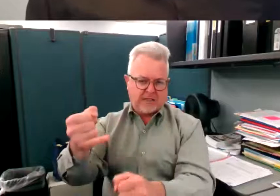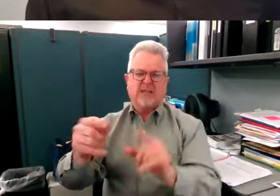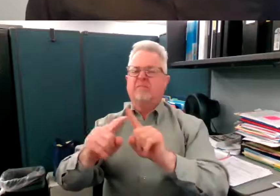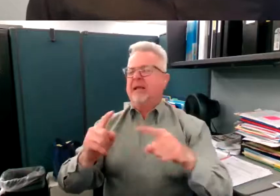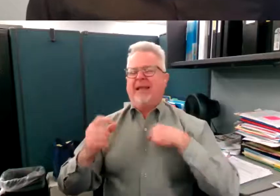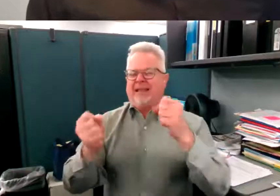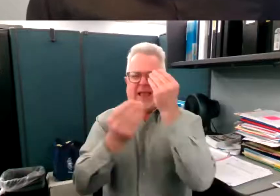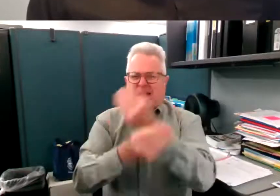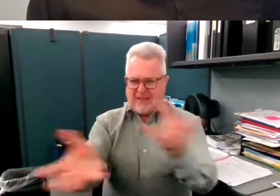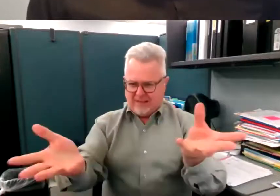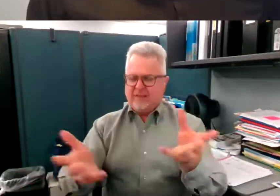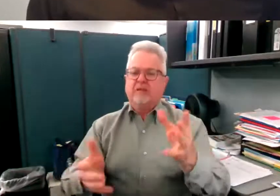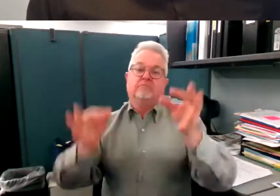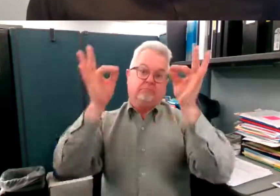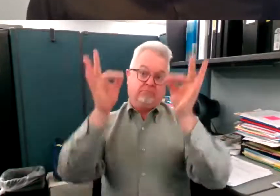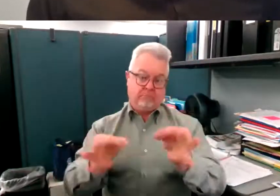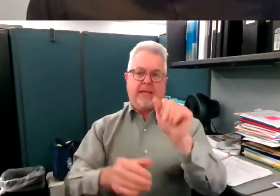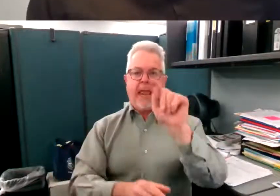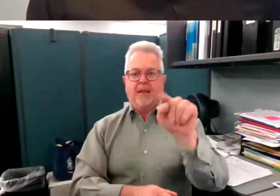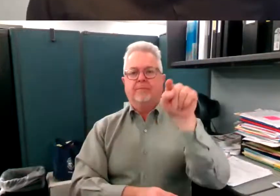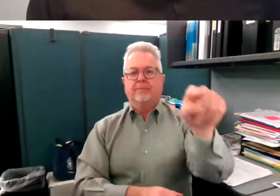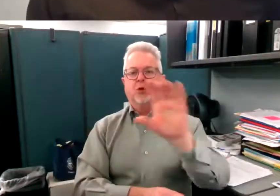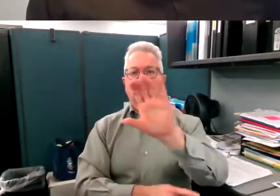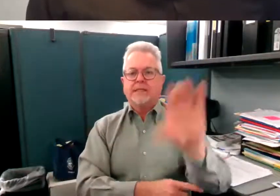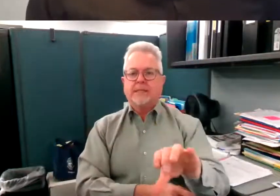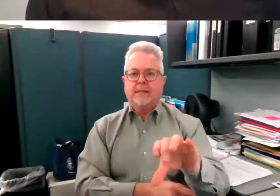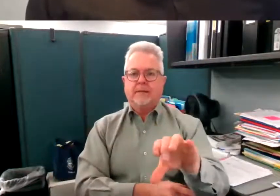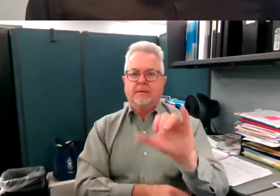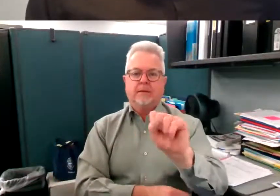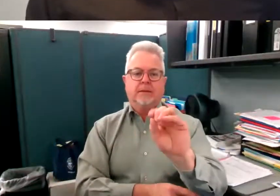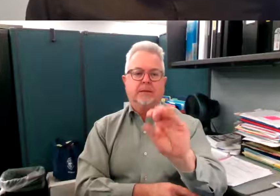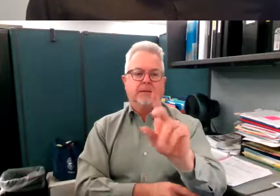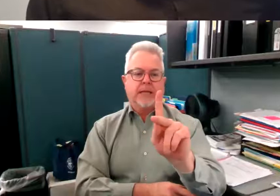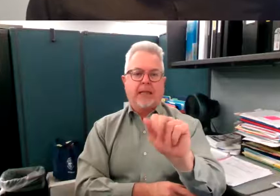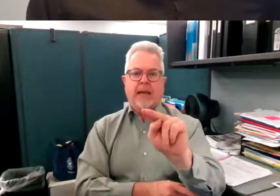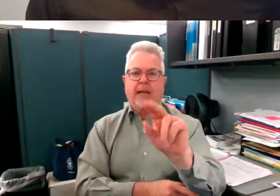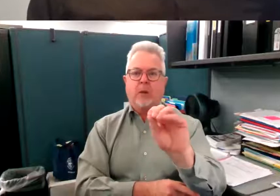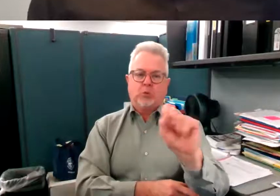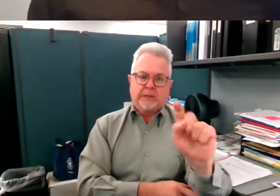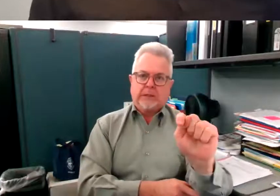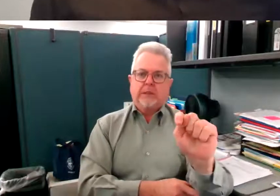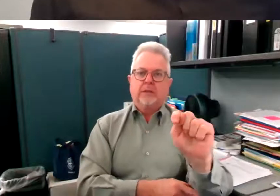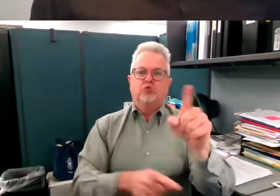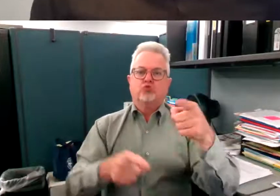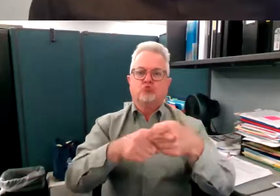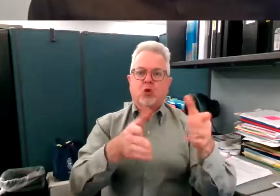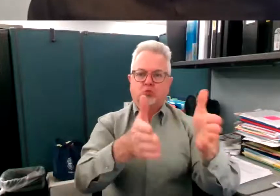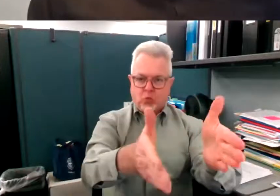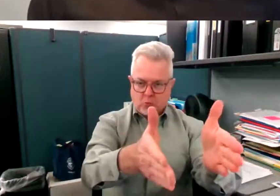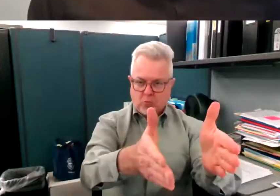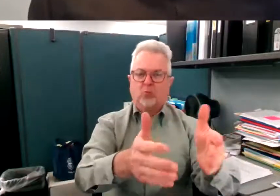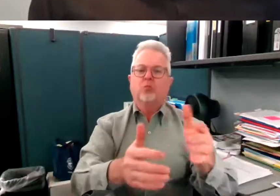this Friday to finalize it. So I can't give all the information, but there definitely will be an interpreter at the